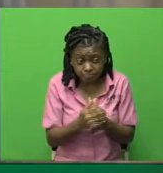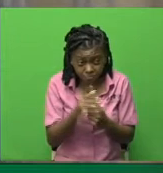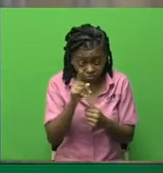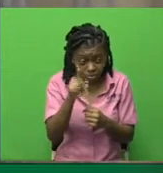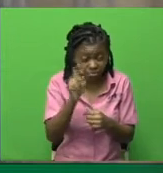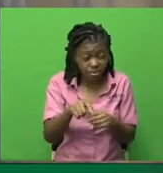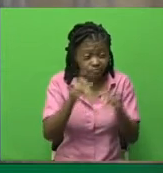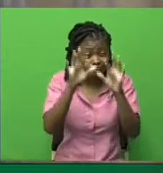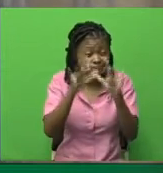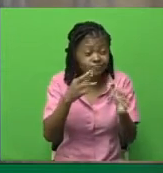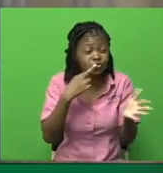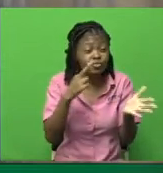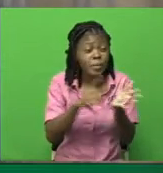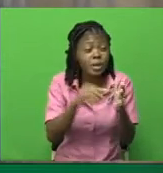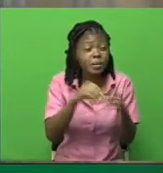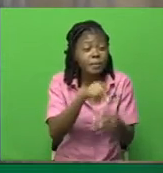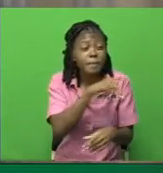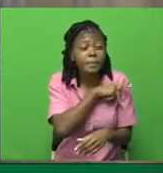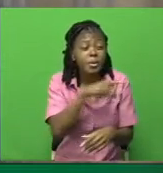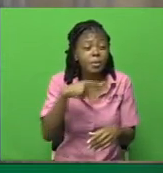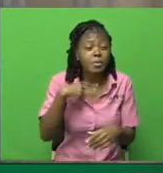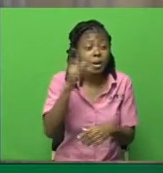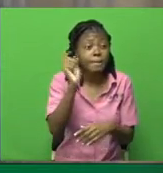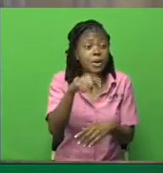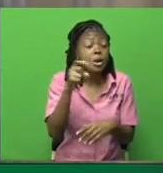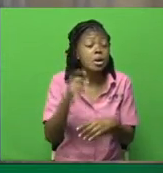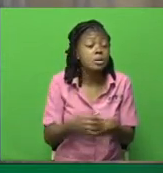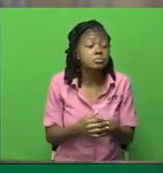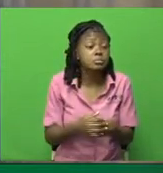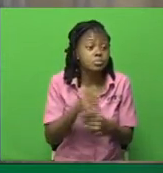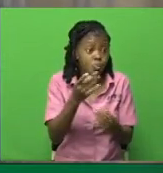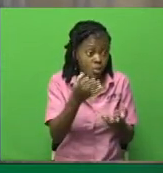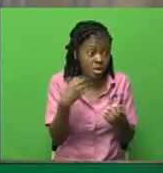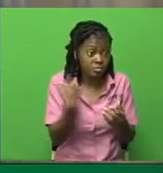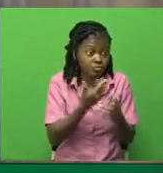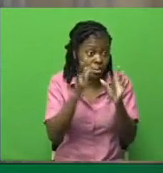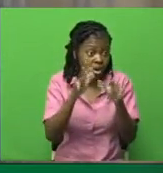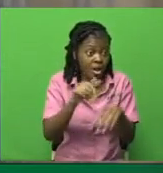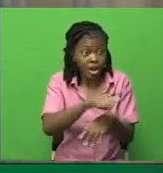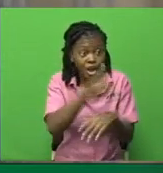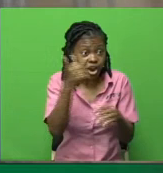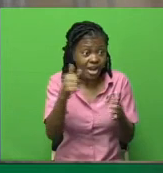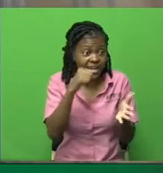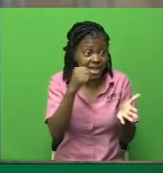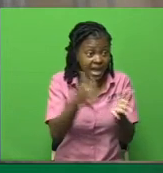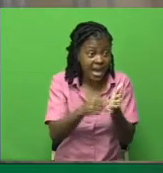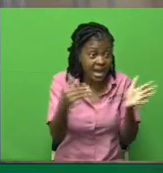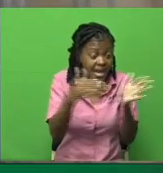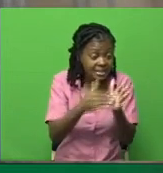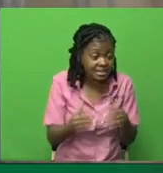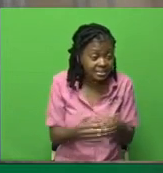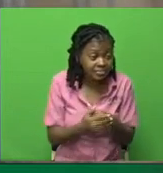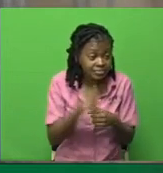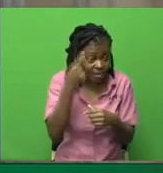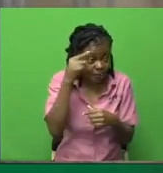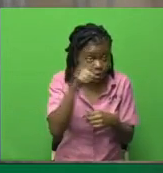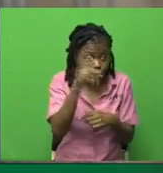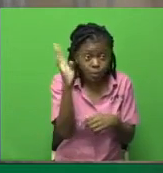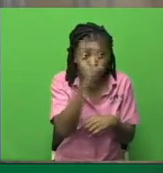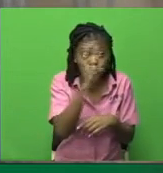Parliament and would you want us to send another pre-action letter before you do so